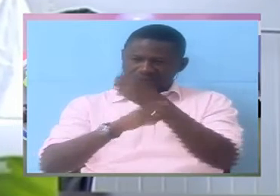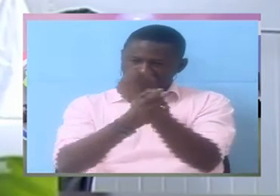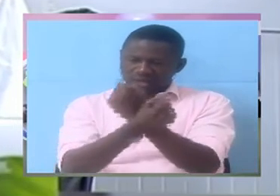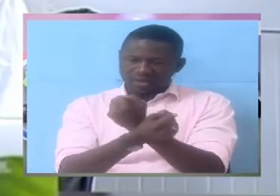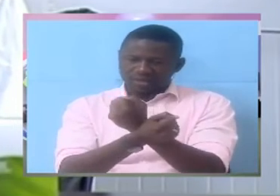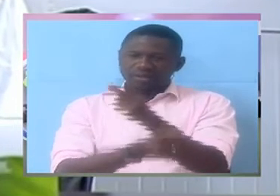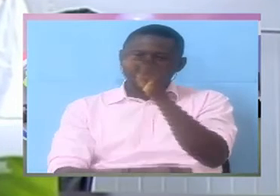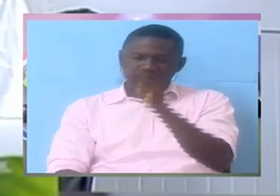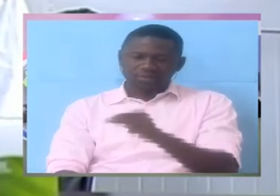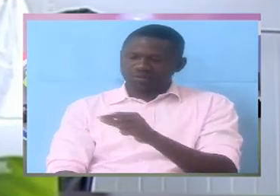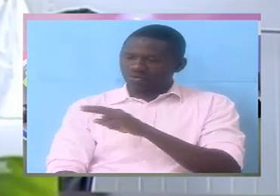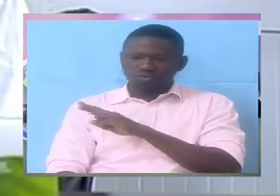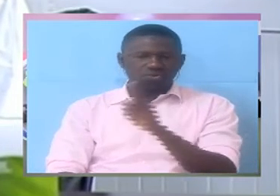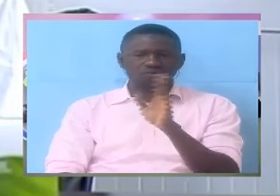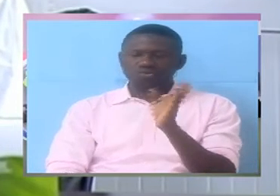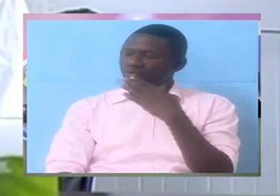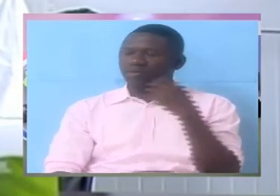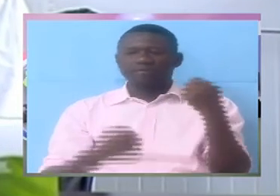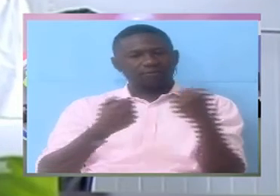mean,